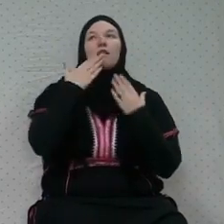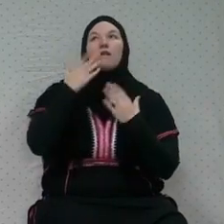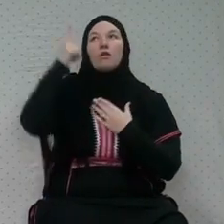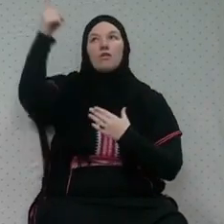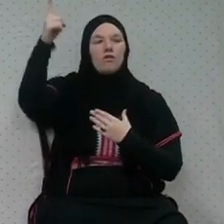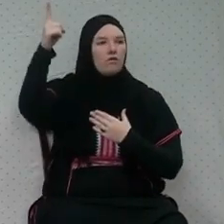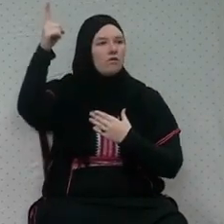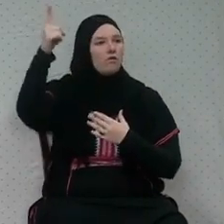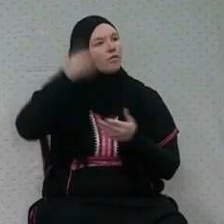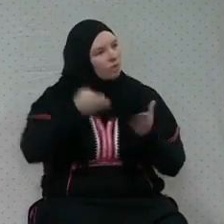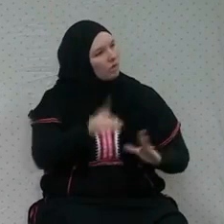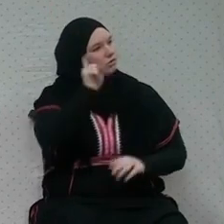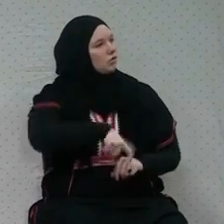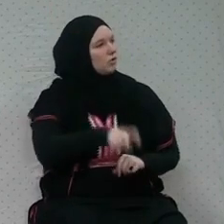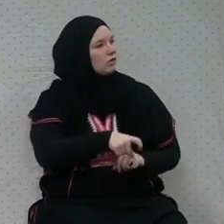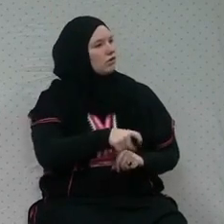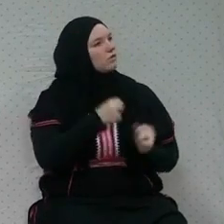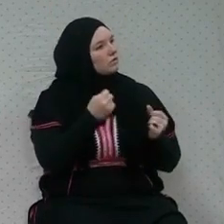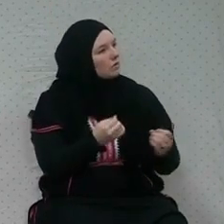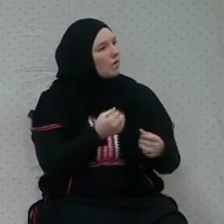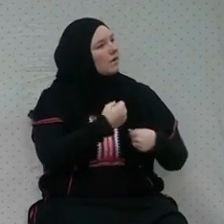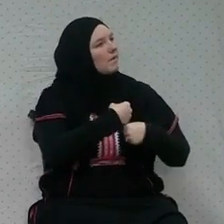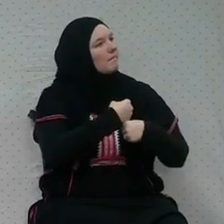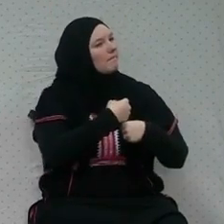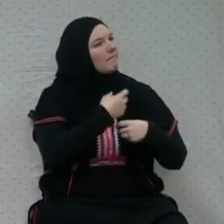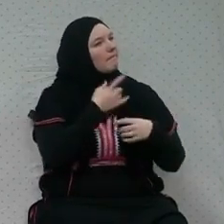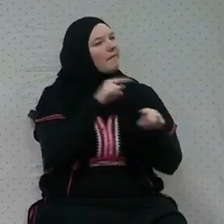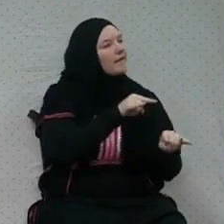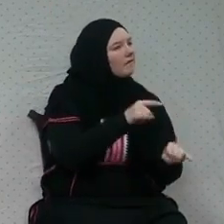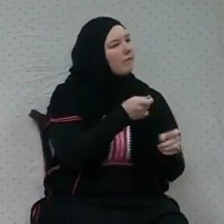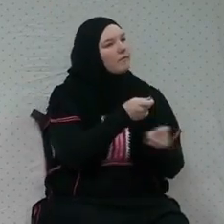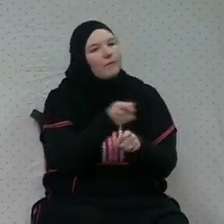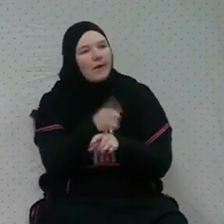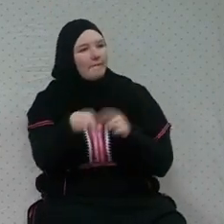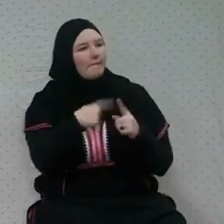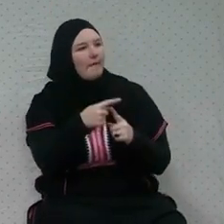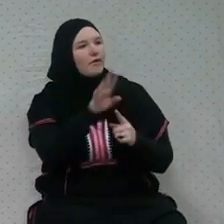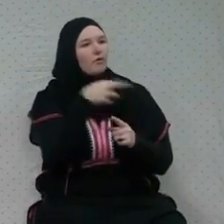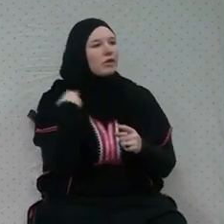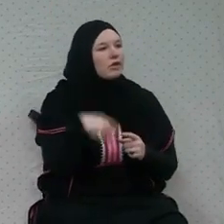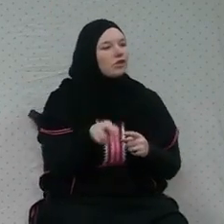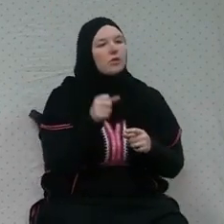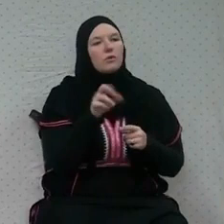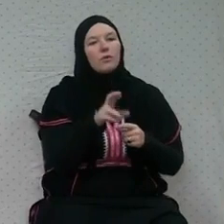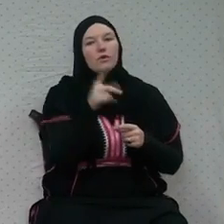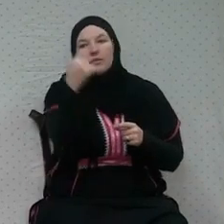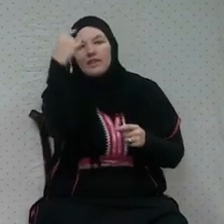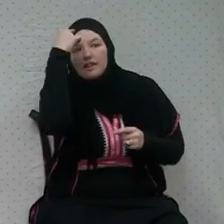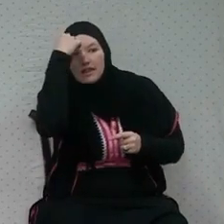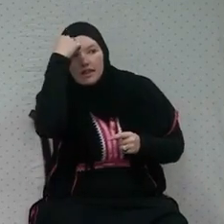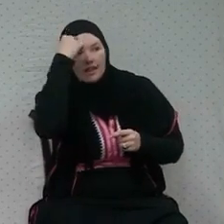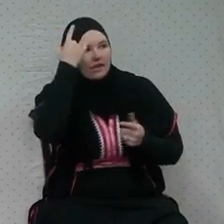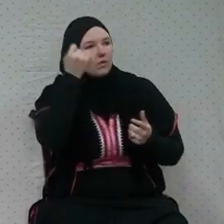be appreciated. So making fun, whether it is what you think or name or